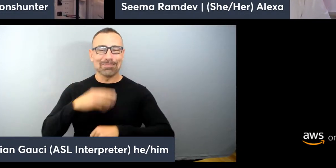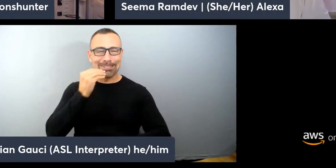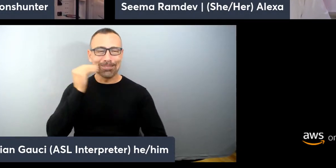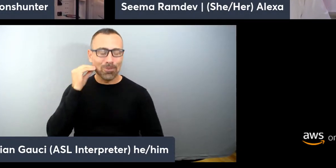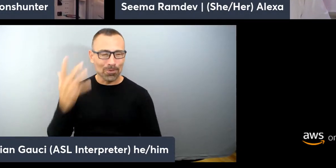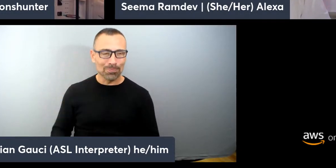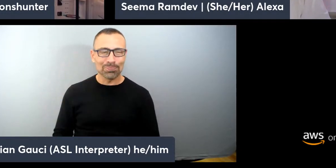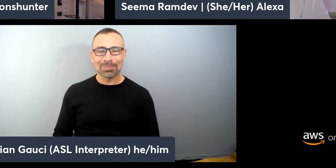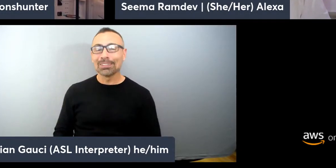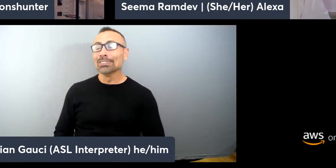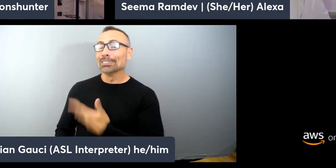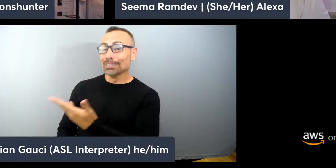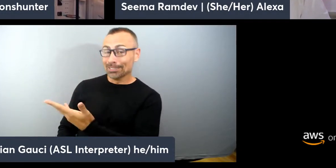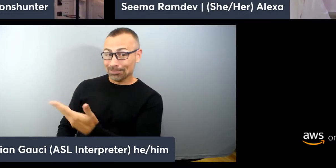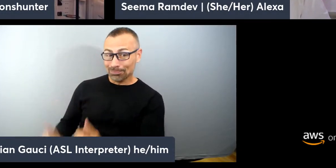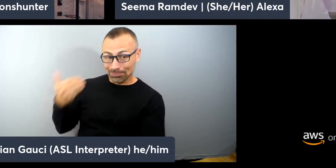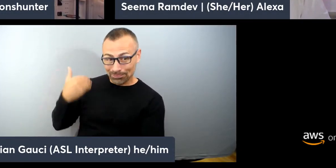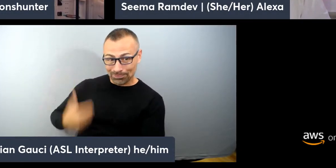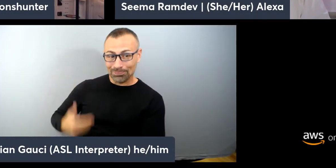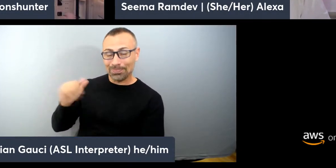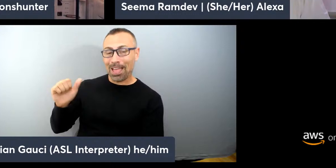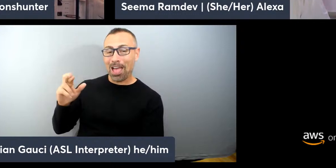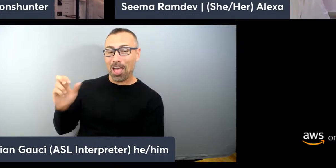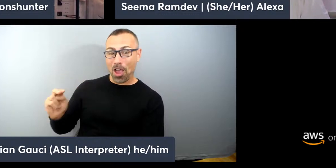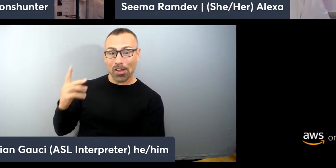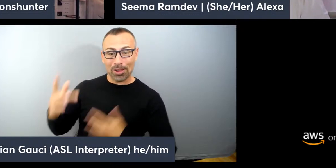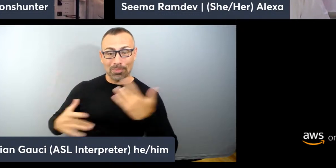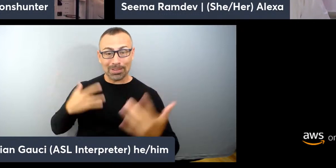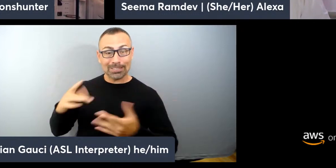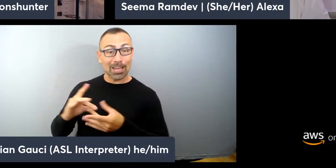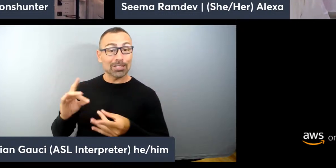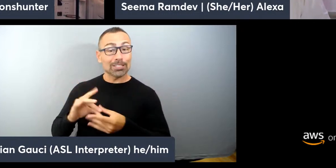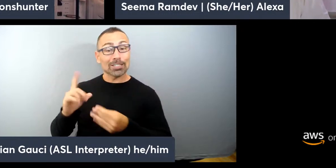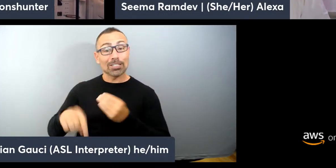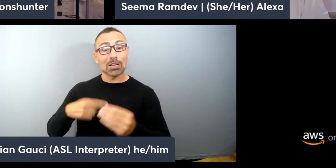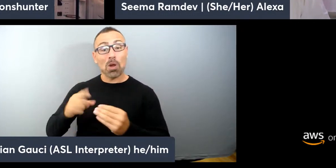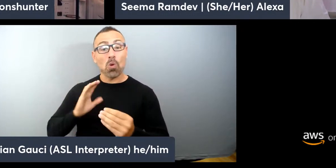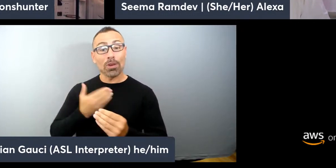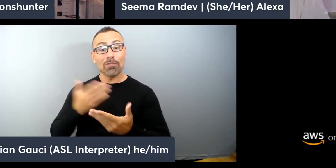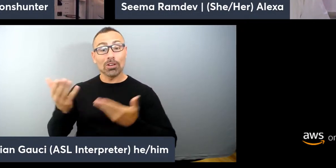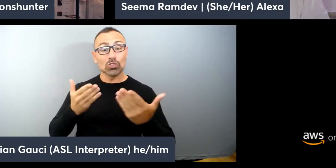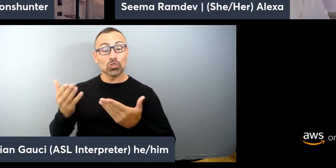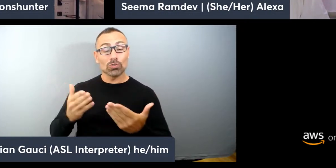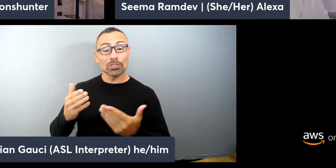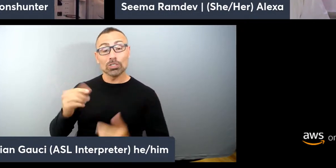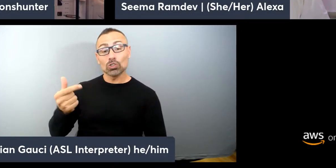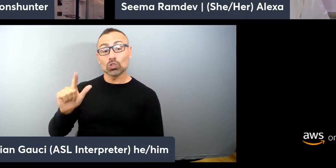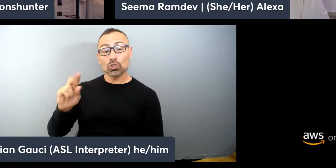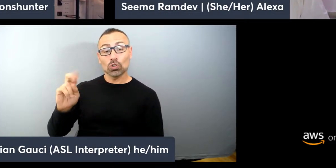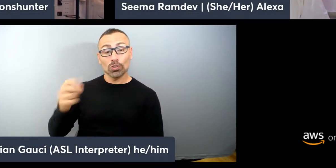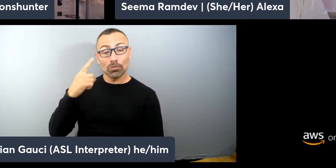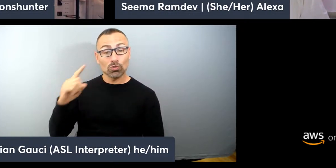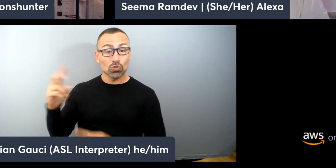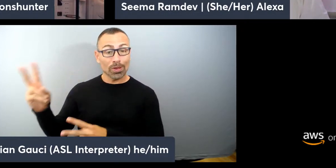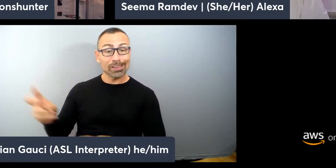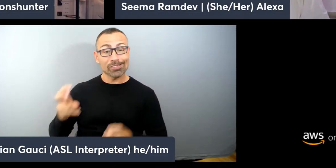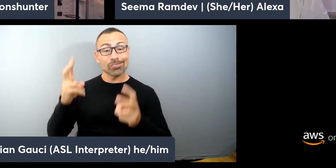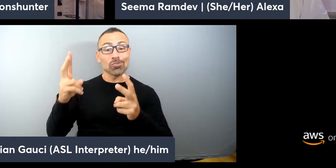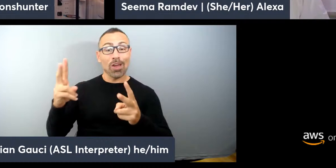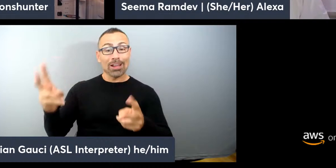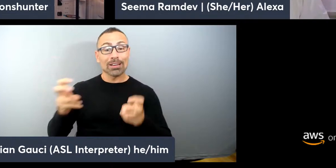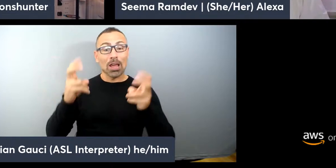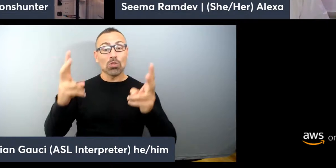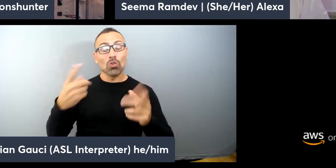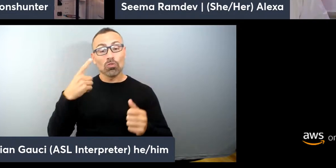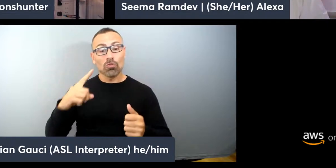about Glue, one of our services for extract, transform, and load type jobs. Really great for data analytics. And also Amazon